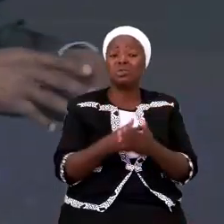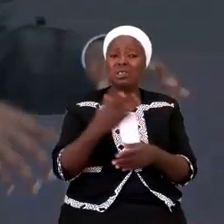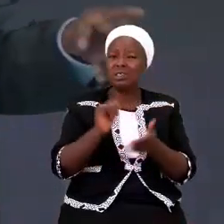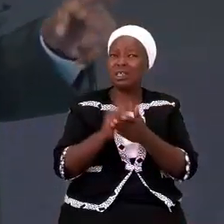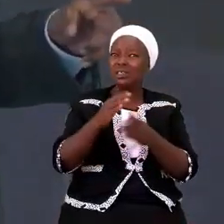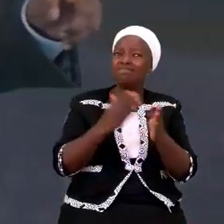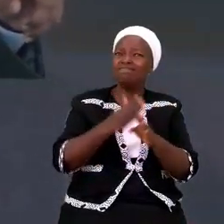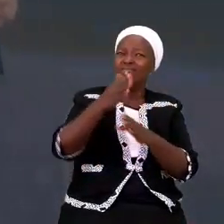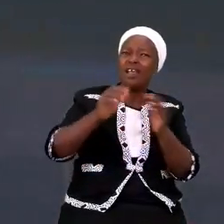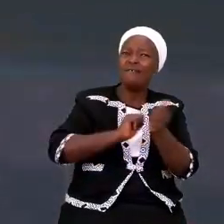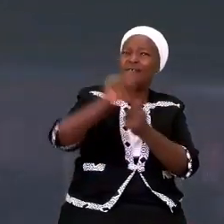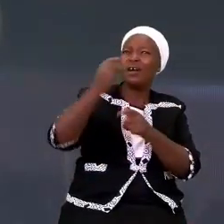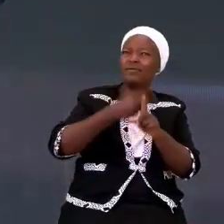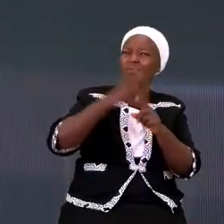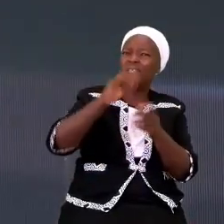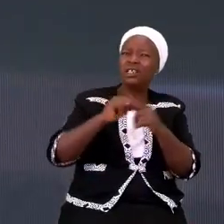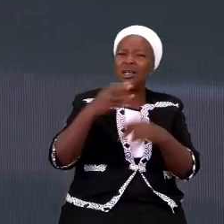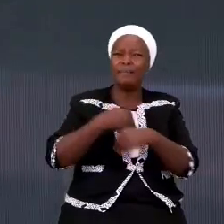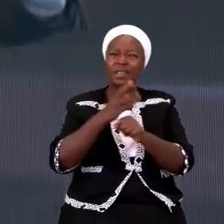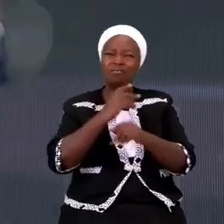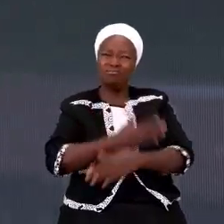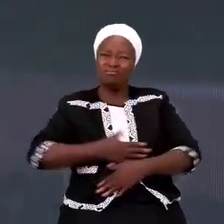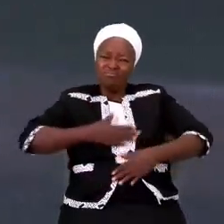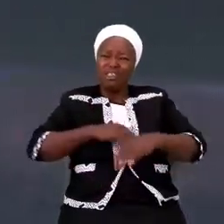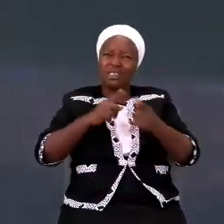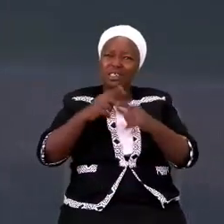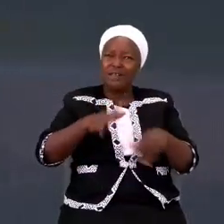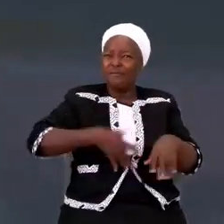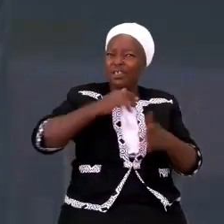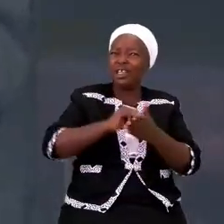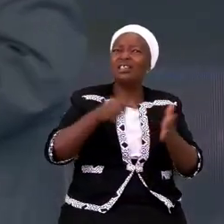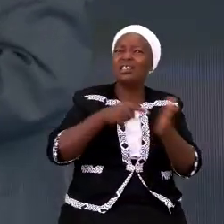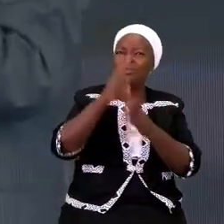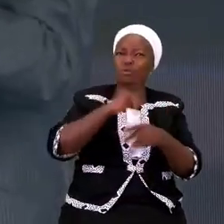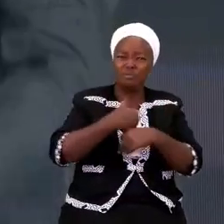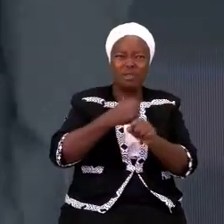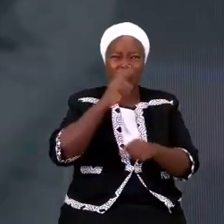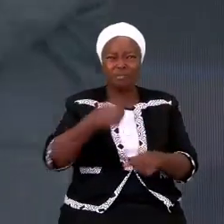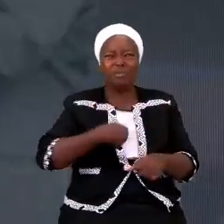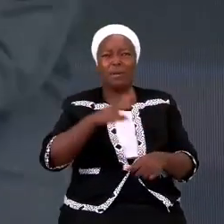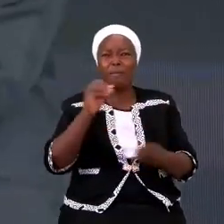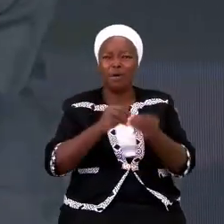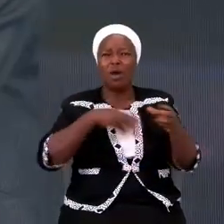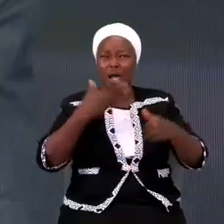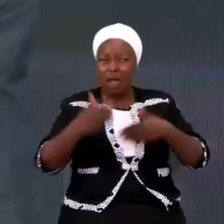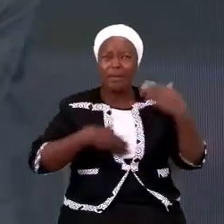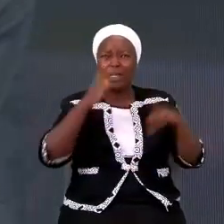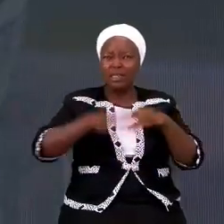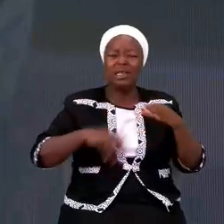think there's a great pleasure there, there's great excitement there, and there's great satisfaction